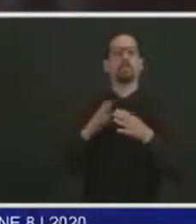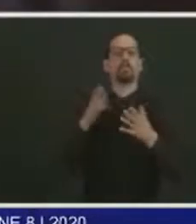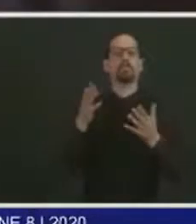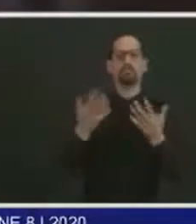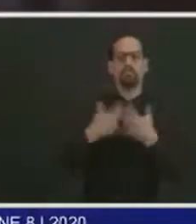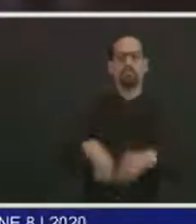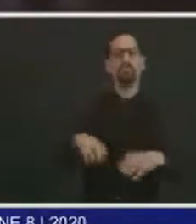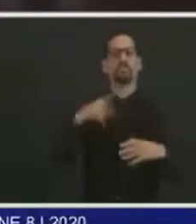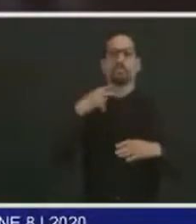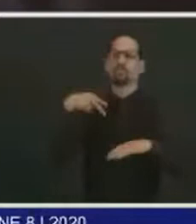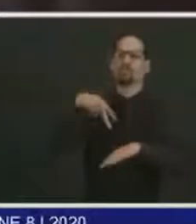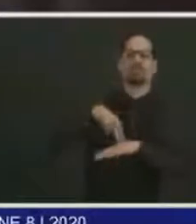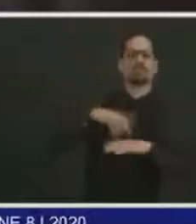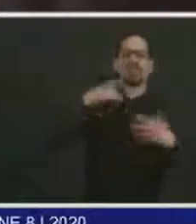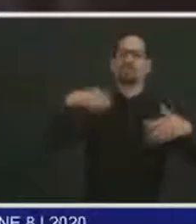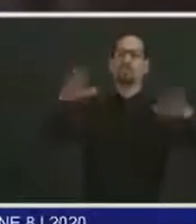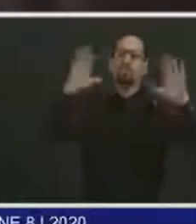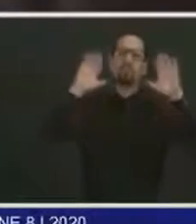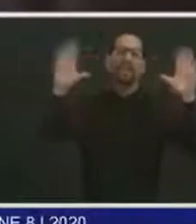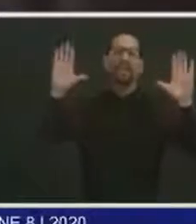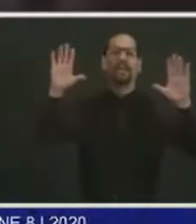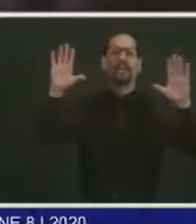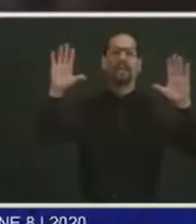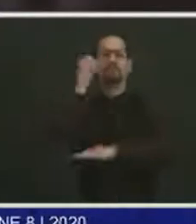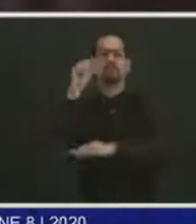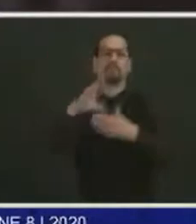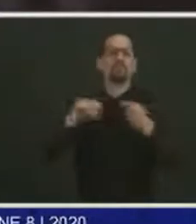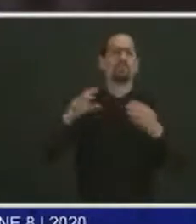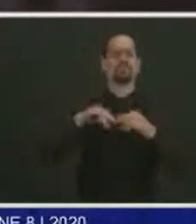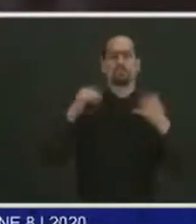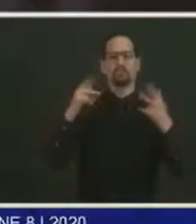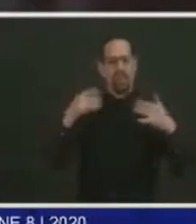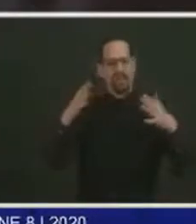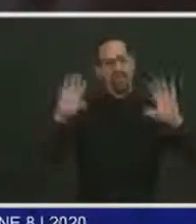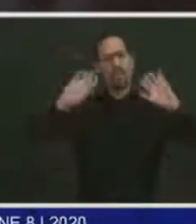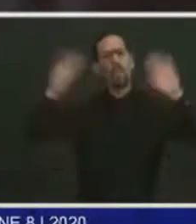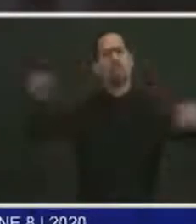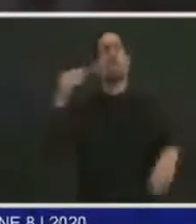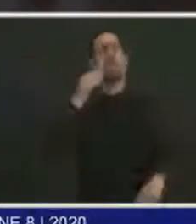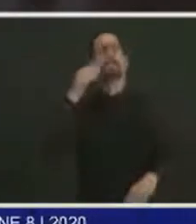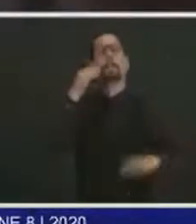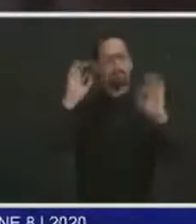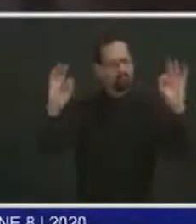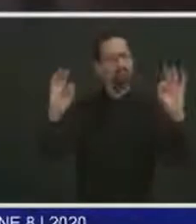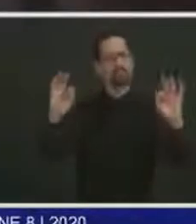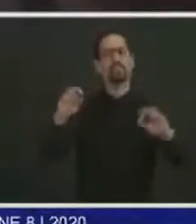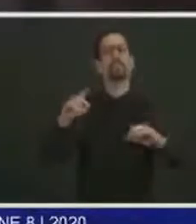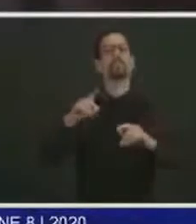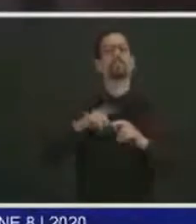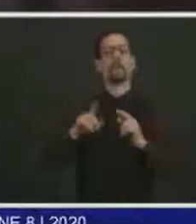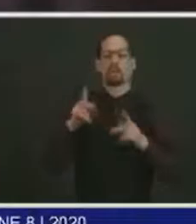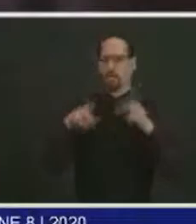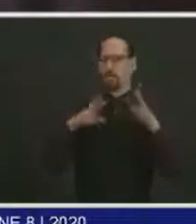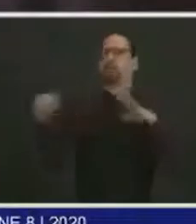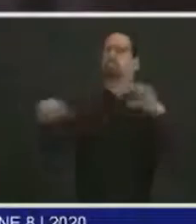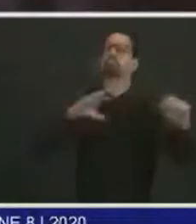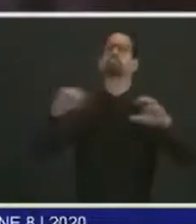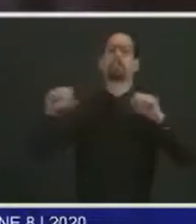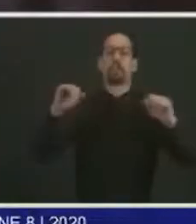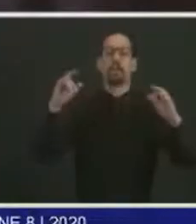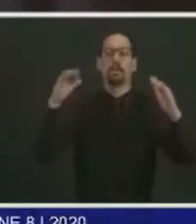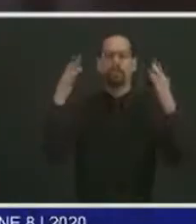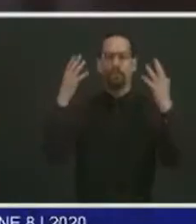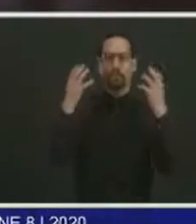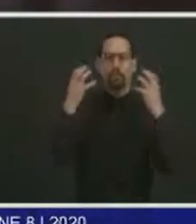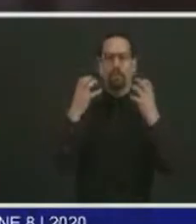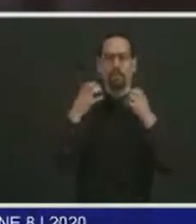time to go home. And most people went home. Later in the evening, though, it was a very different